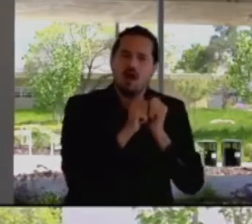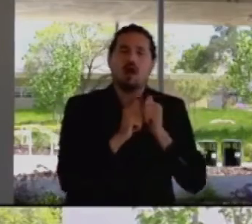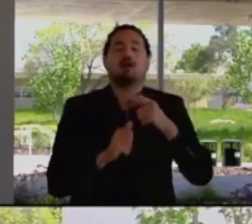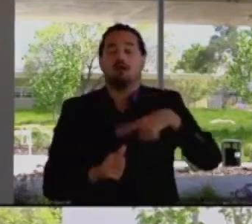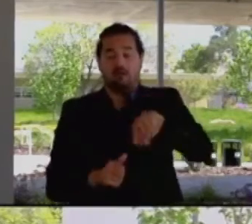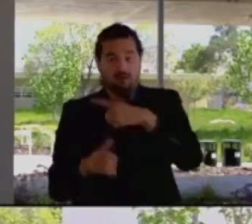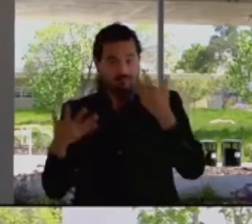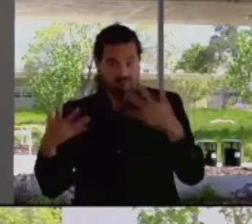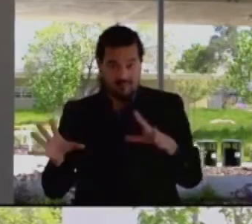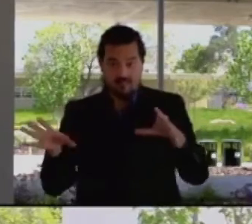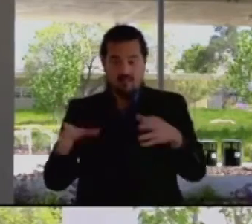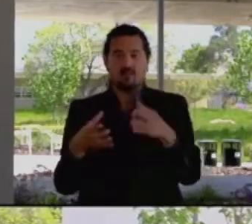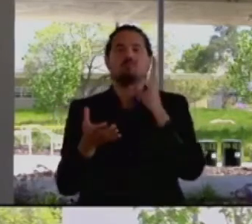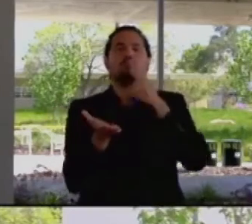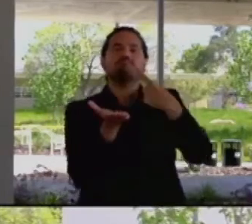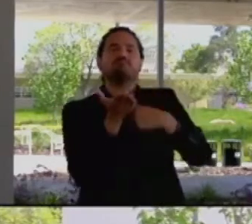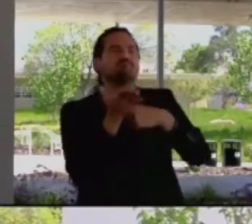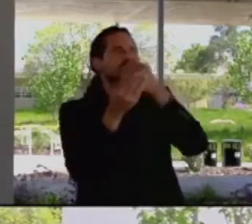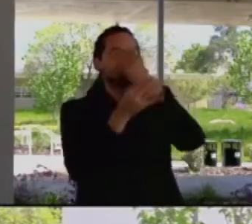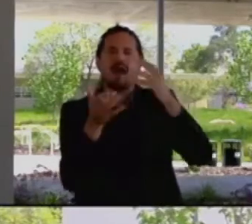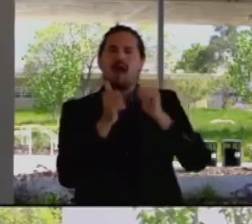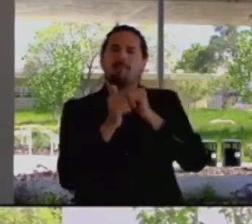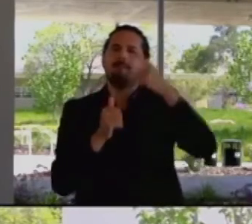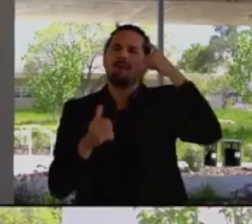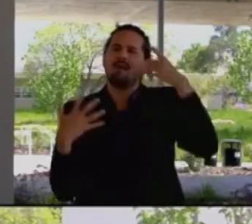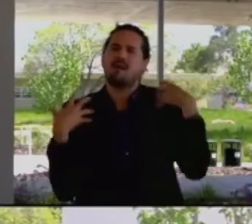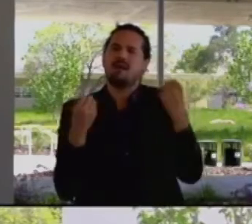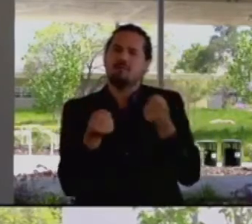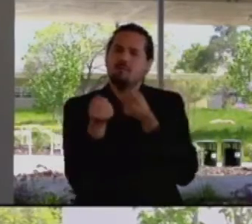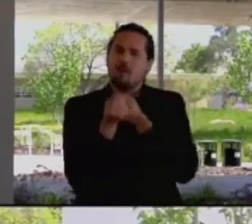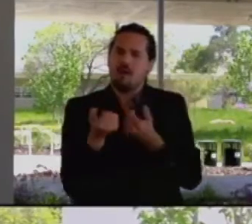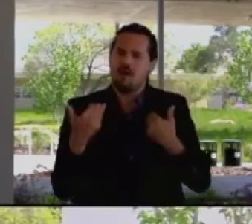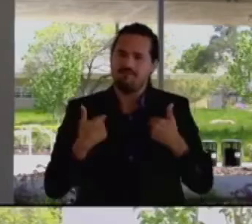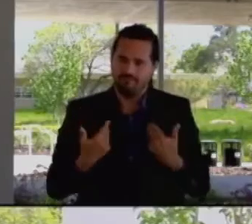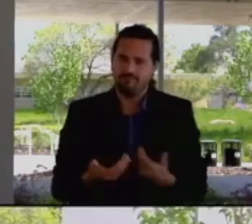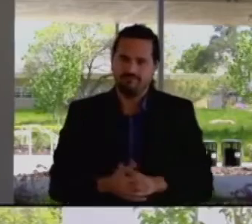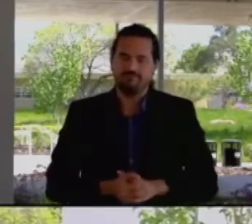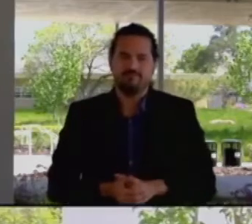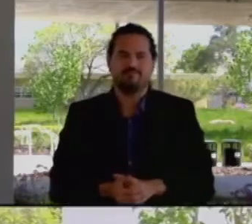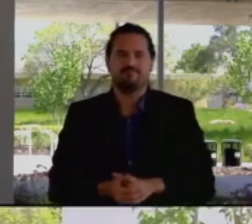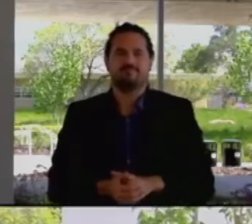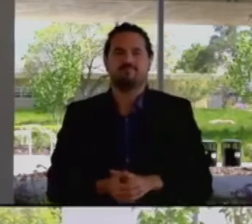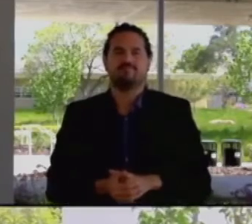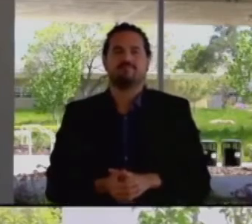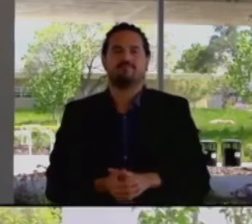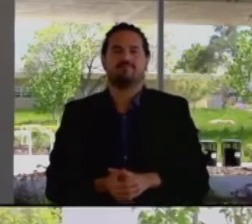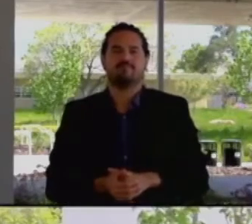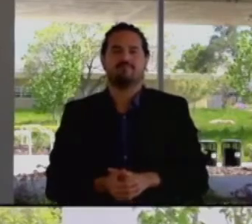But I'll let... All right. KCBS. For Dr. Marty.